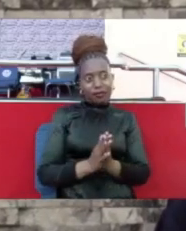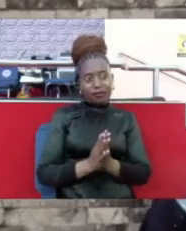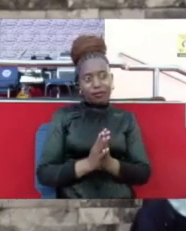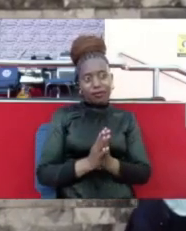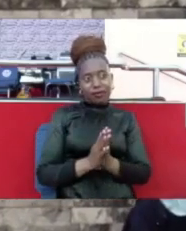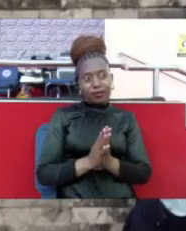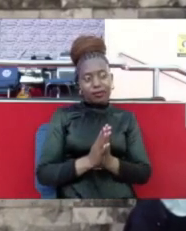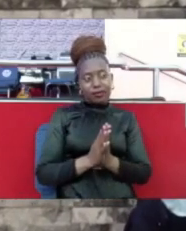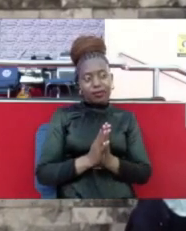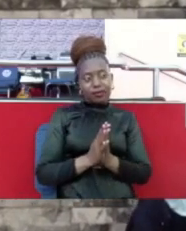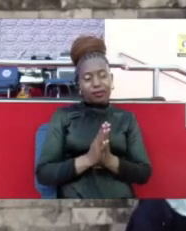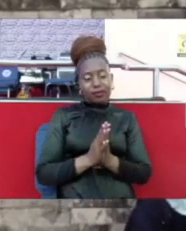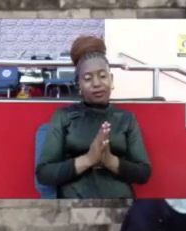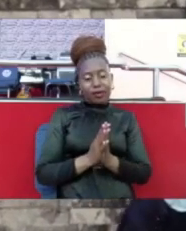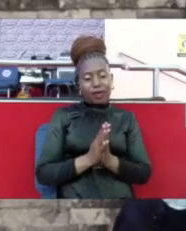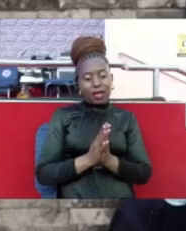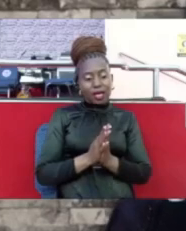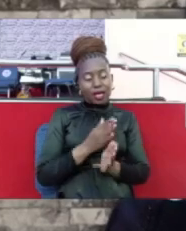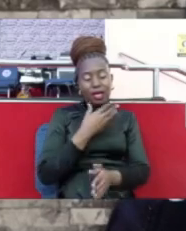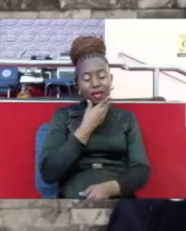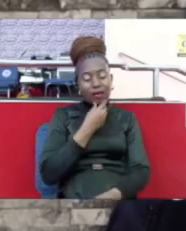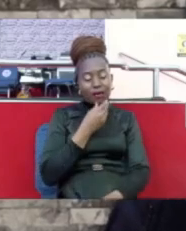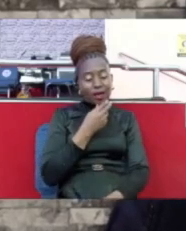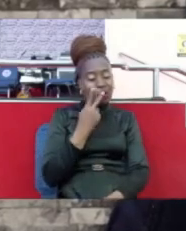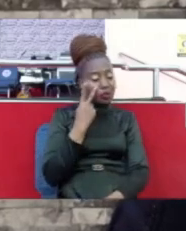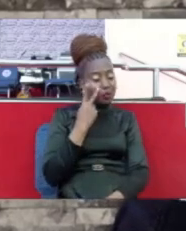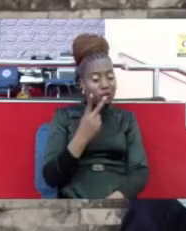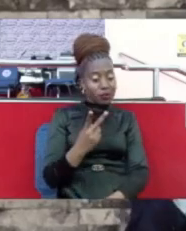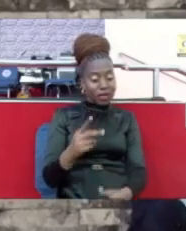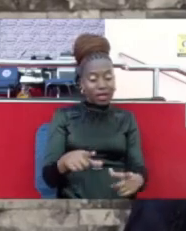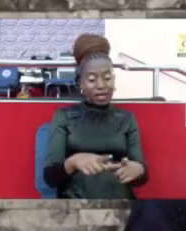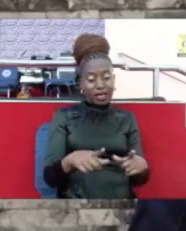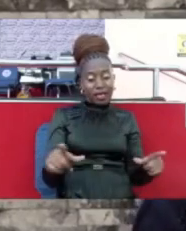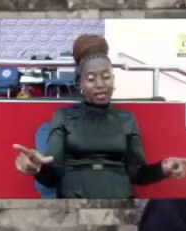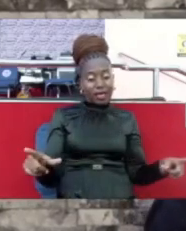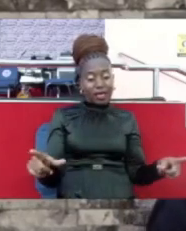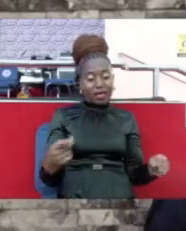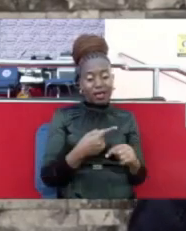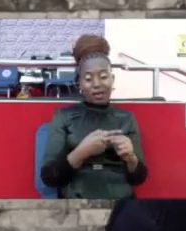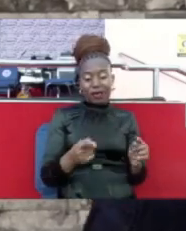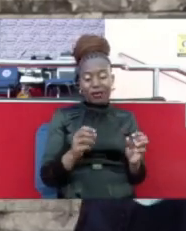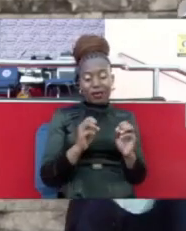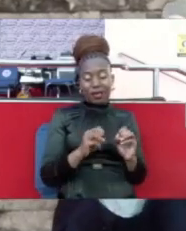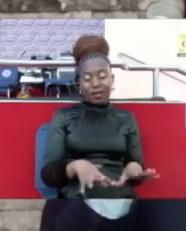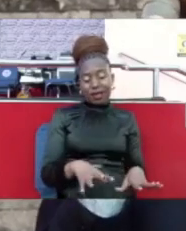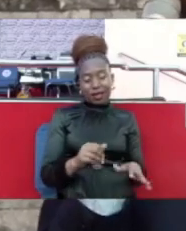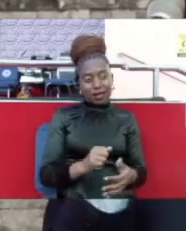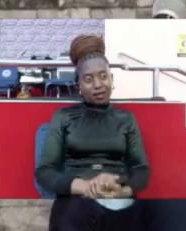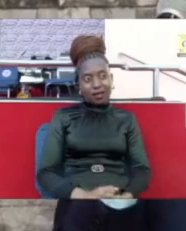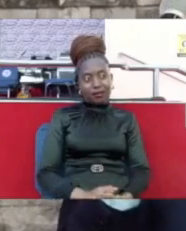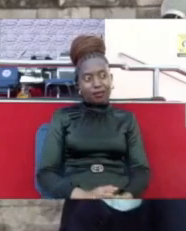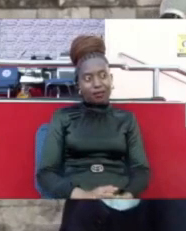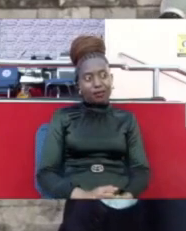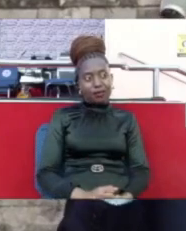looking at a ground full of weeds. Alikuwa anaangalia ardhi ambayo ilikuwa imejaa magugu. And he could